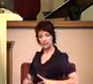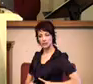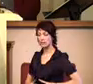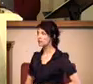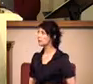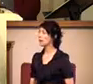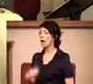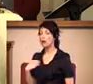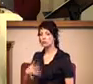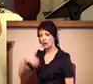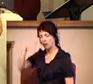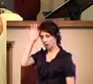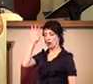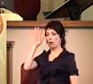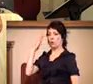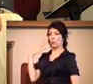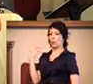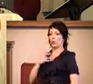like,